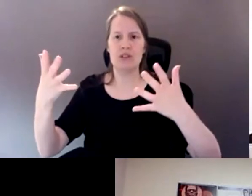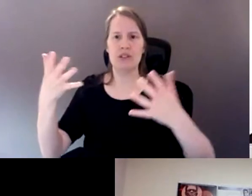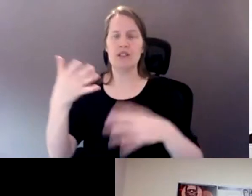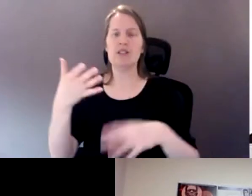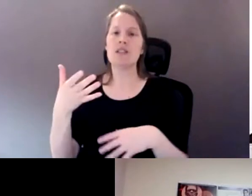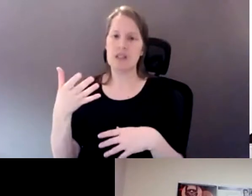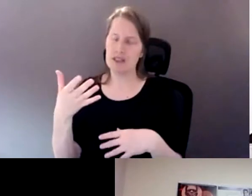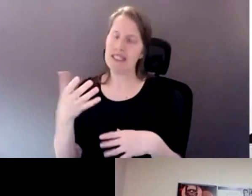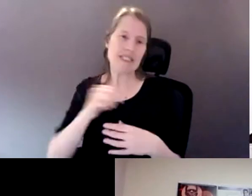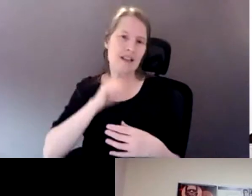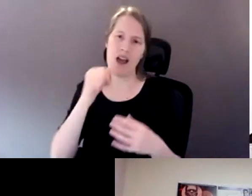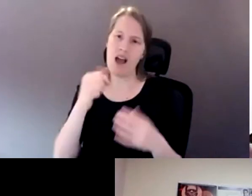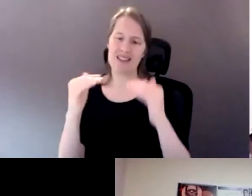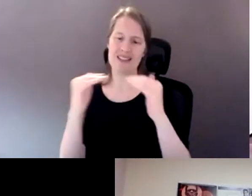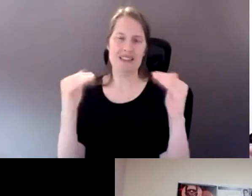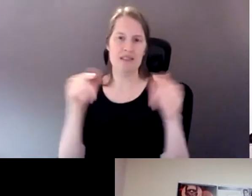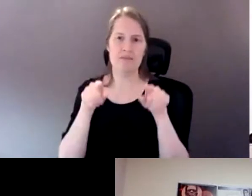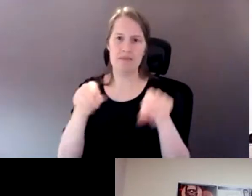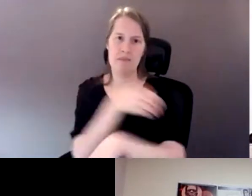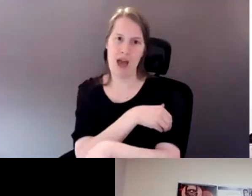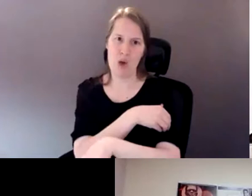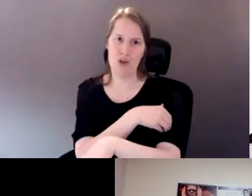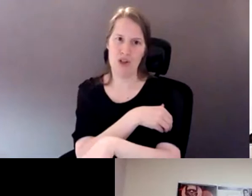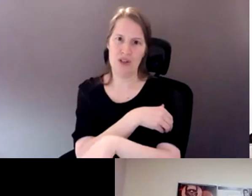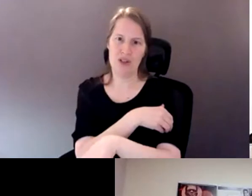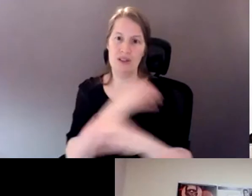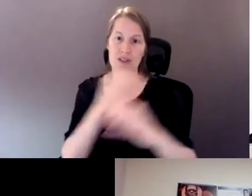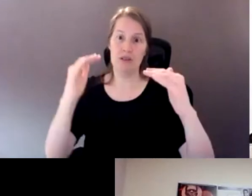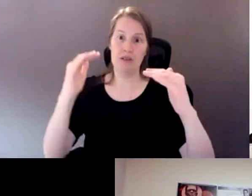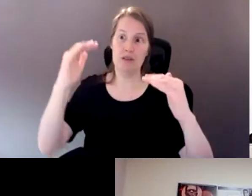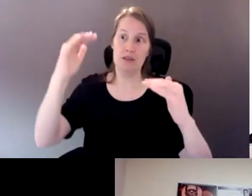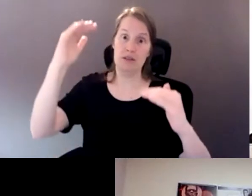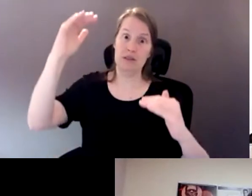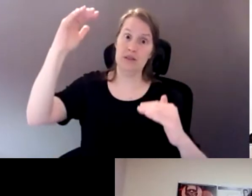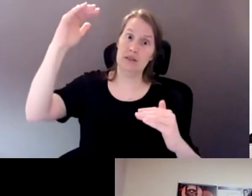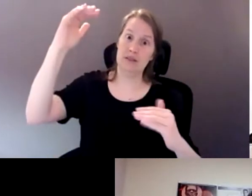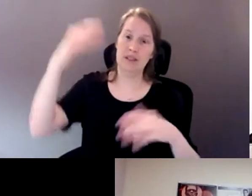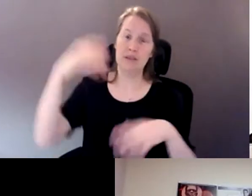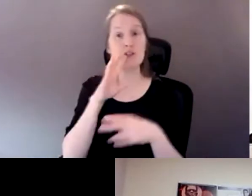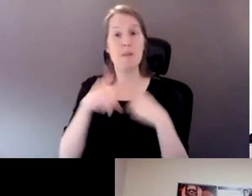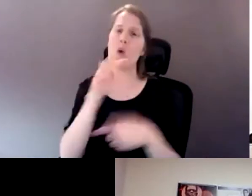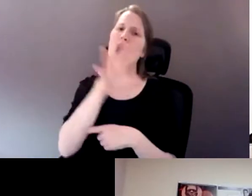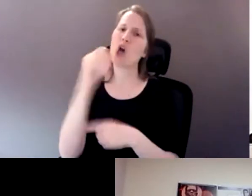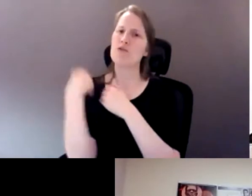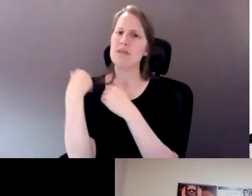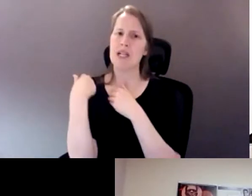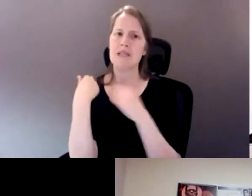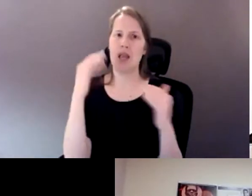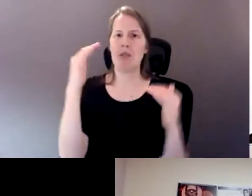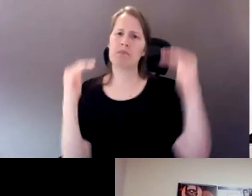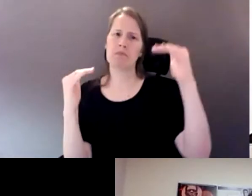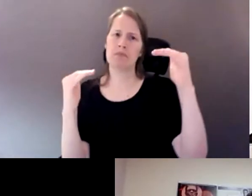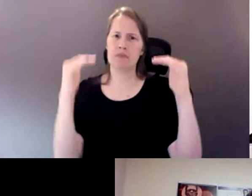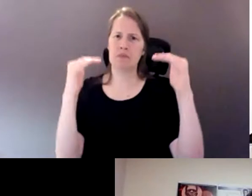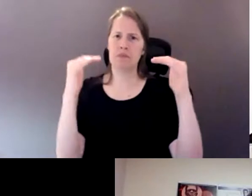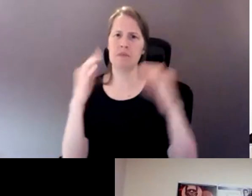very asymmetrical. And the minute we forget that asymmetry and start to talk about co-responsibility, we've made a mistake that we